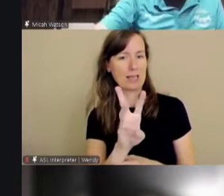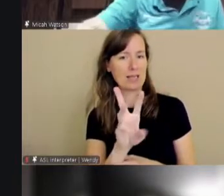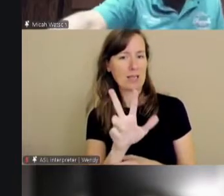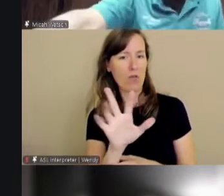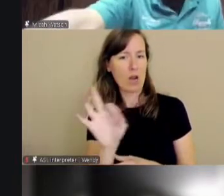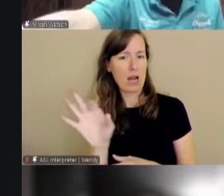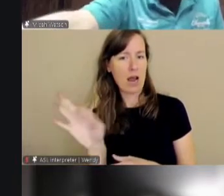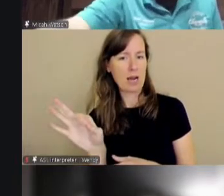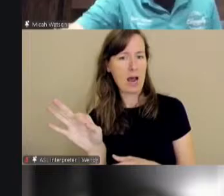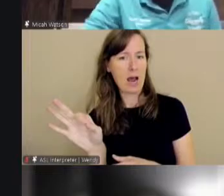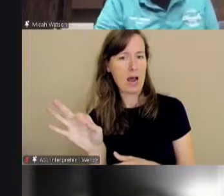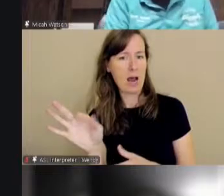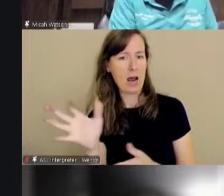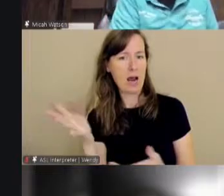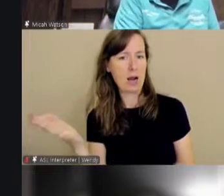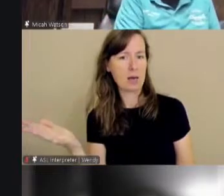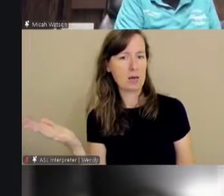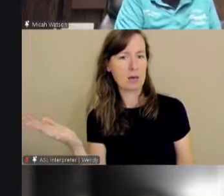is, you know,